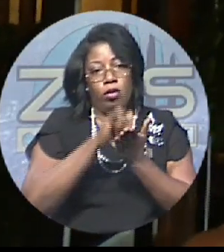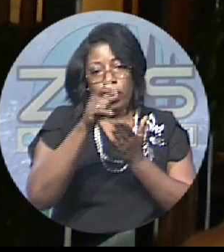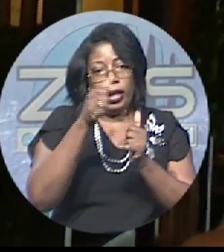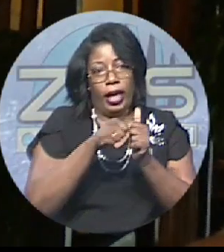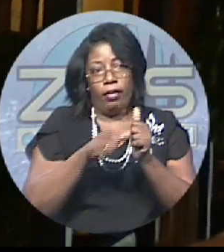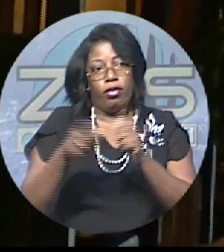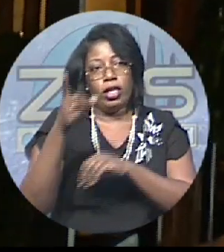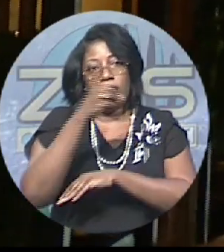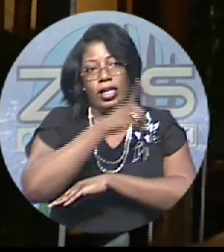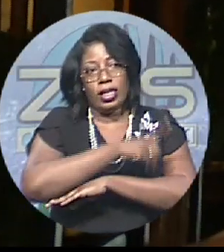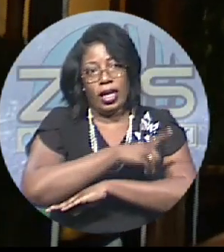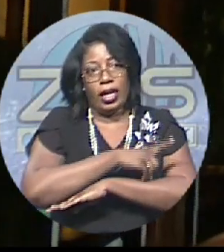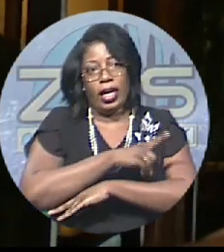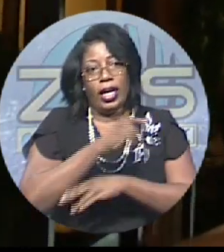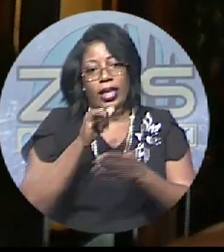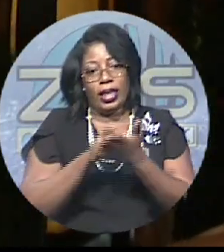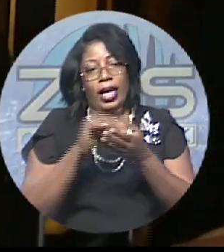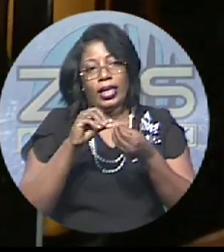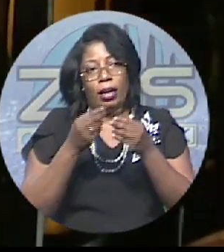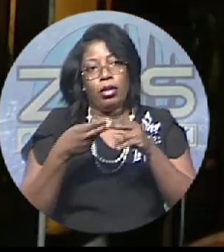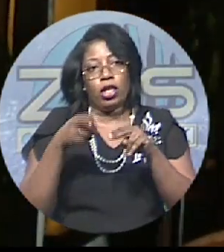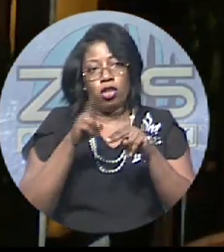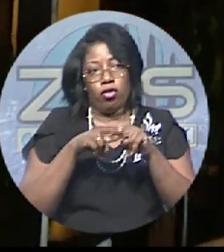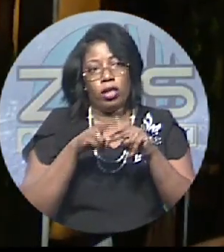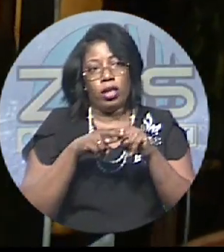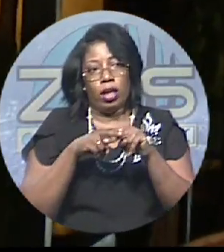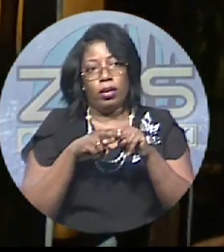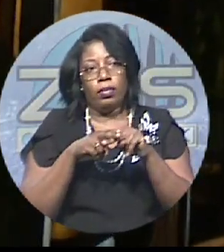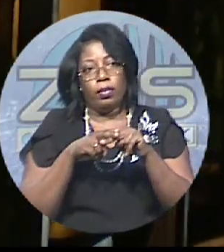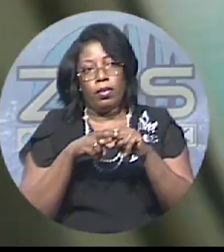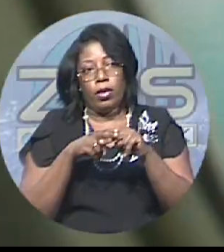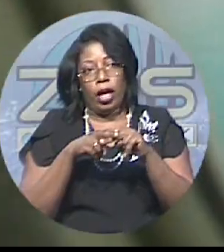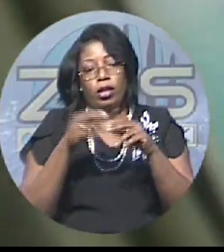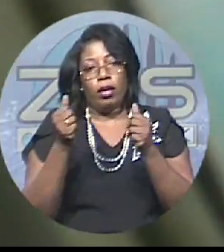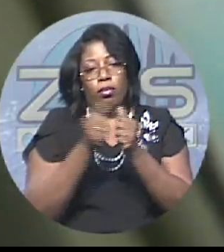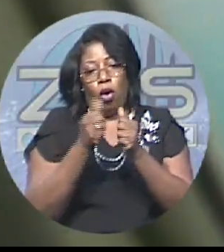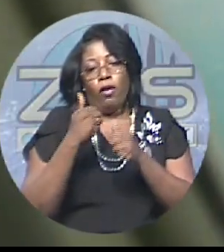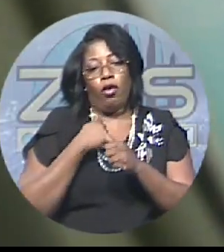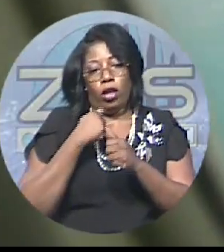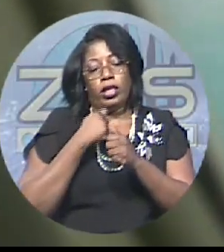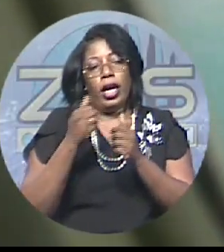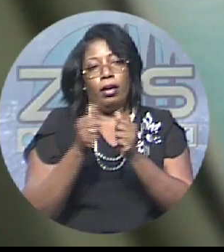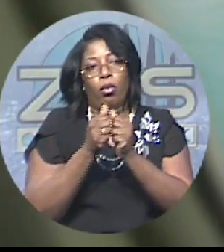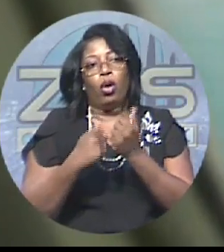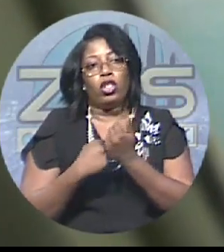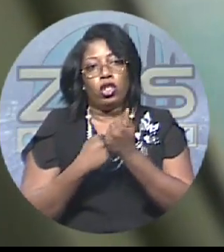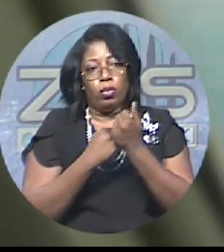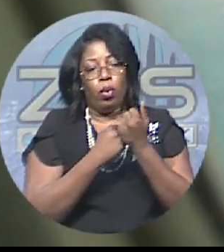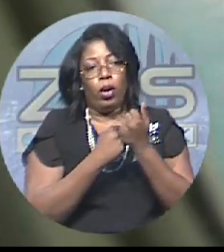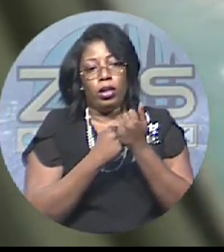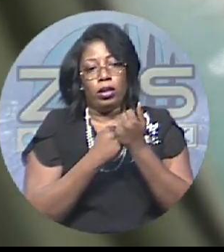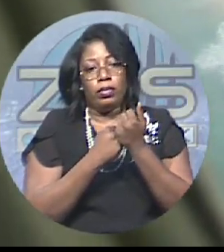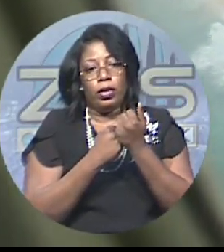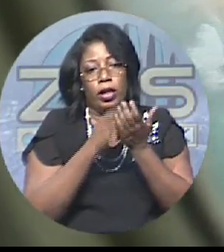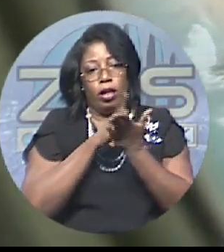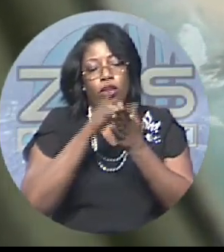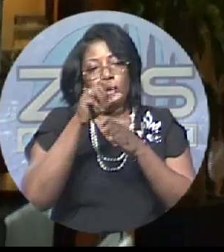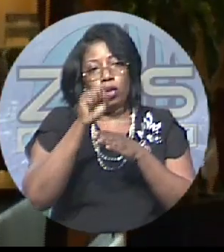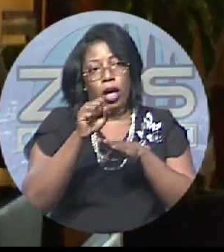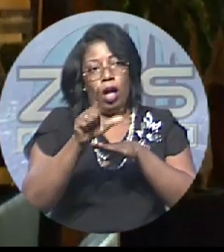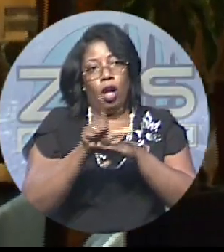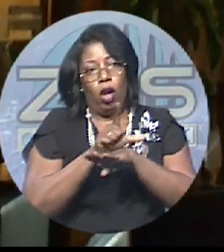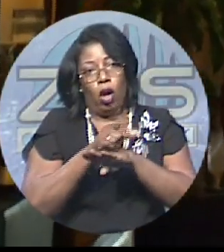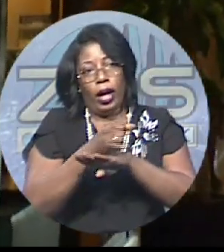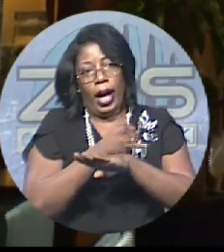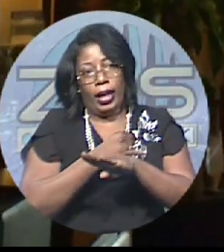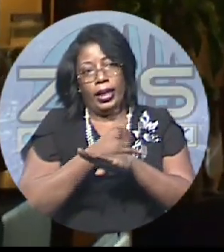day, and that number is just growing every day as we get more and more volunteers and more support. The airdrops were done in South Long Island and